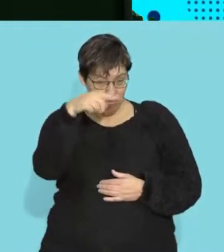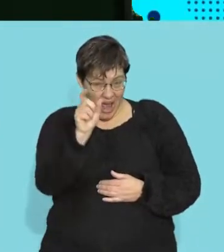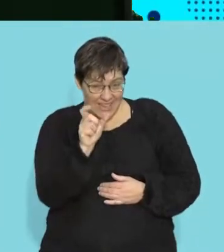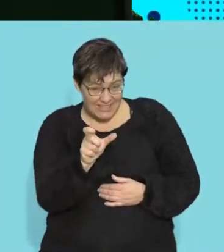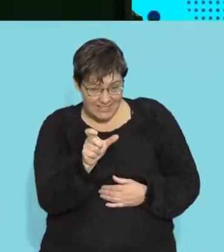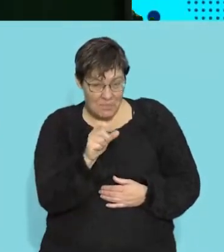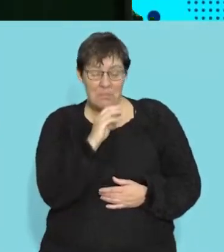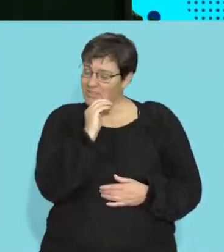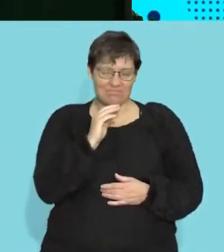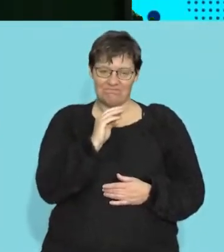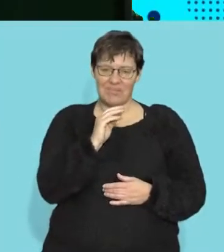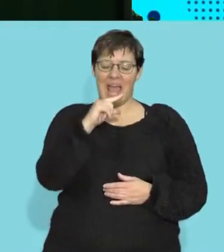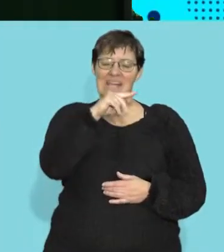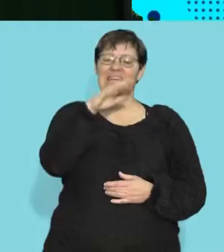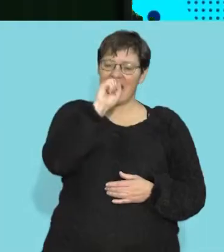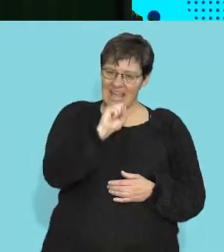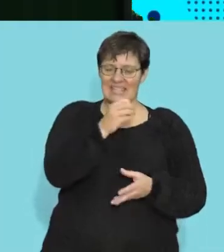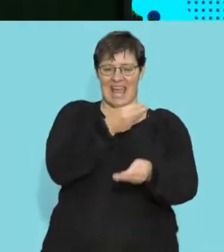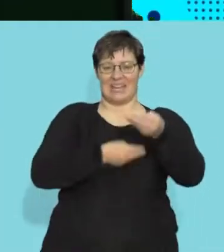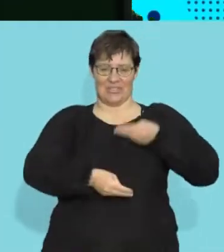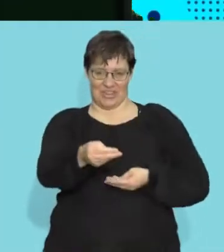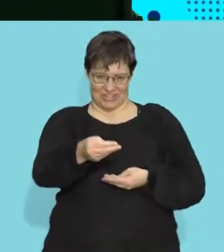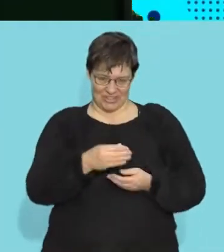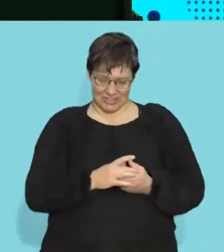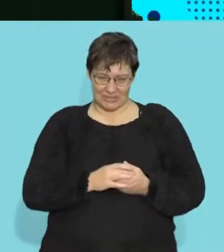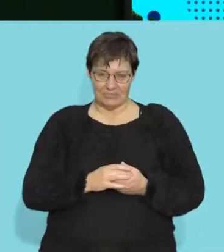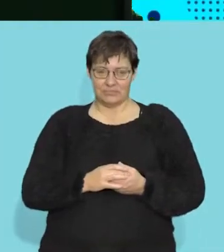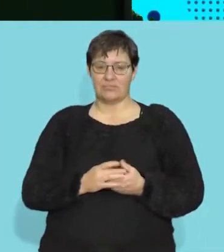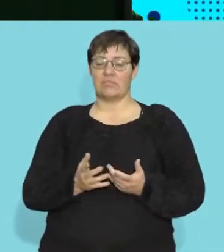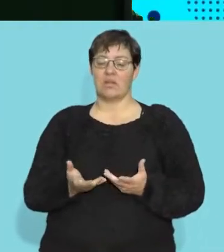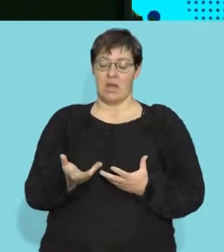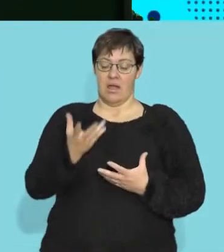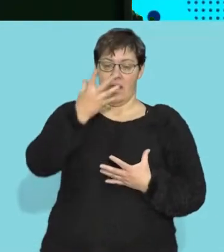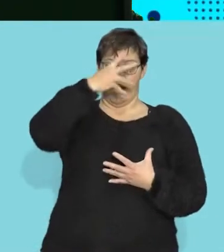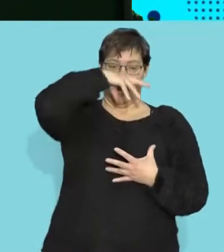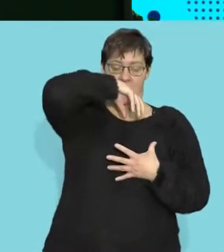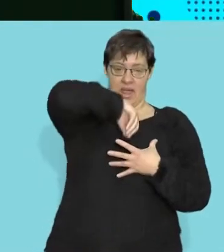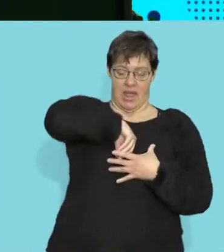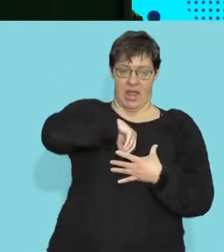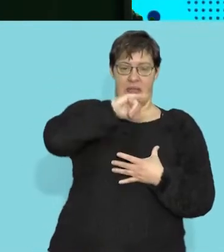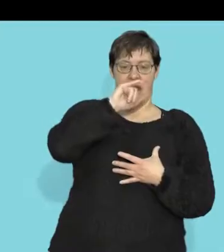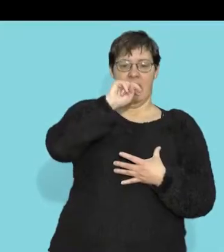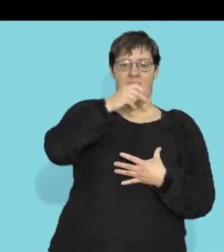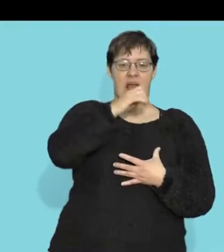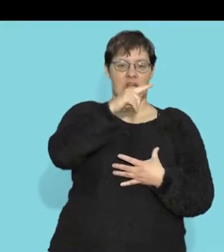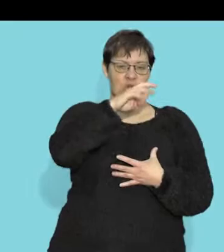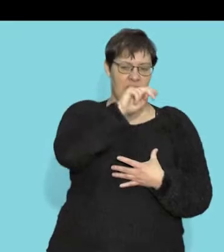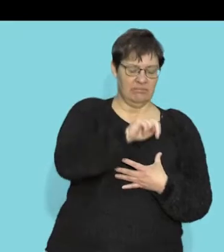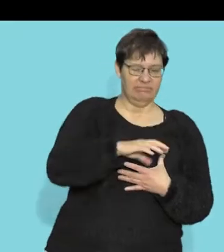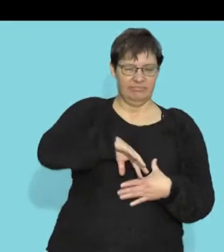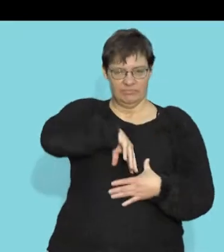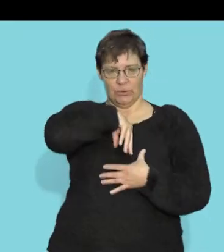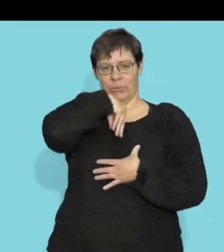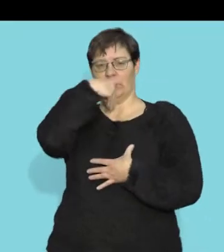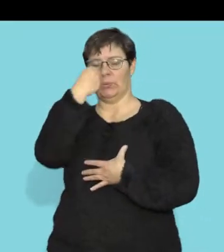exchange. So if I give you this diagram of inhalation and exhalation, that is actually